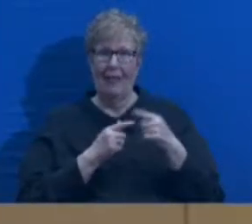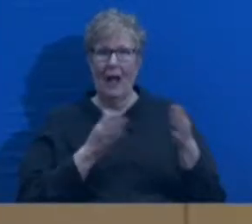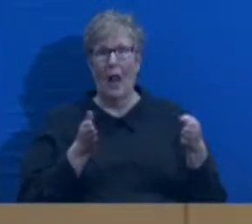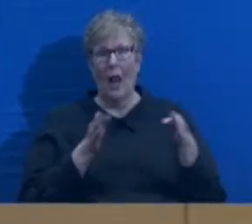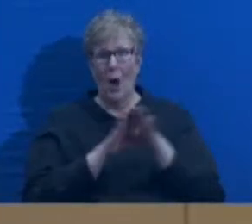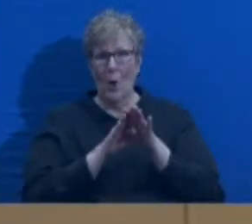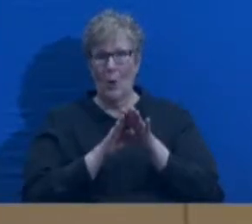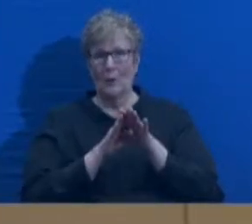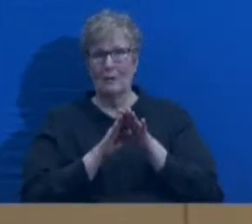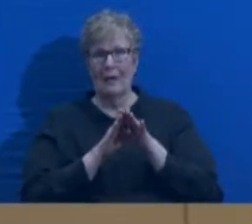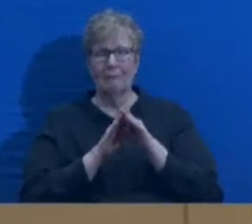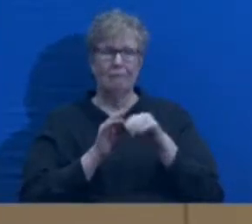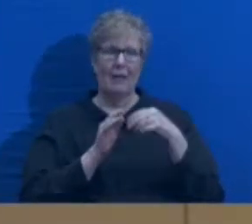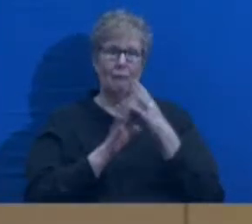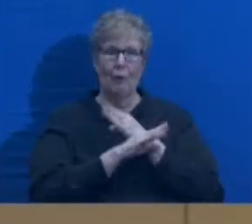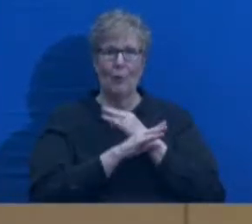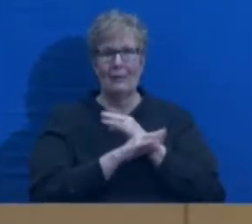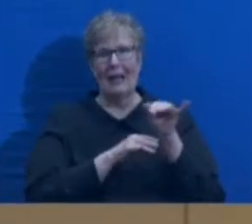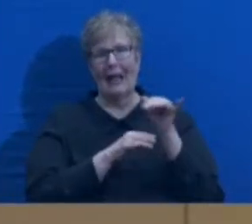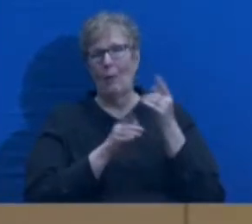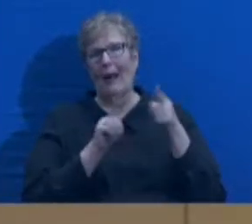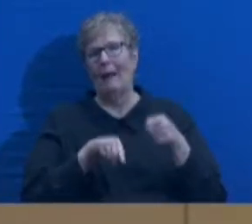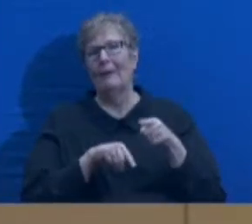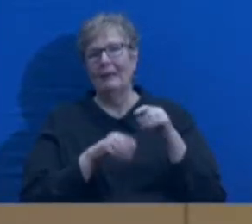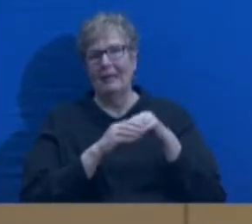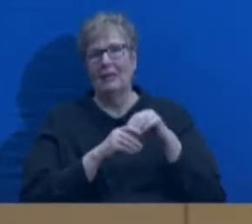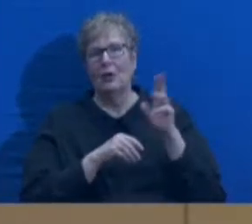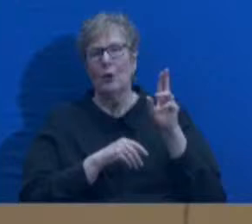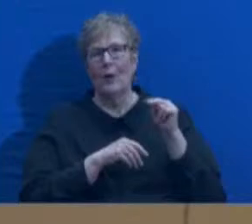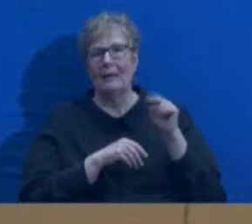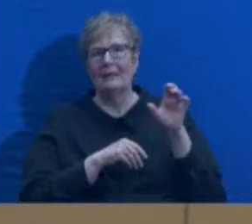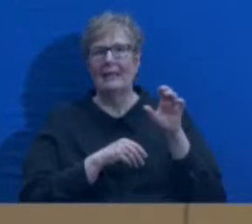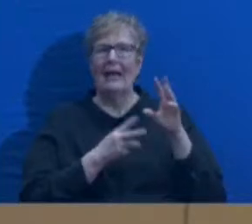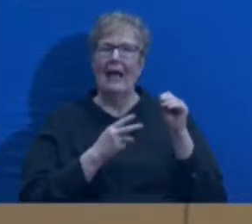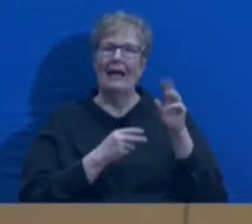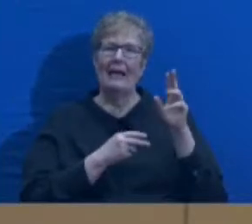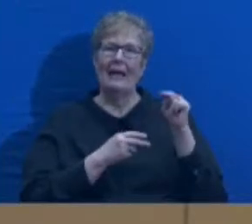close and go to remote like we've seen at UNC and we've seen at NC State?